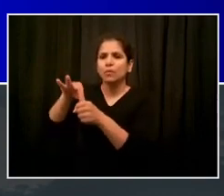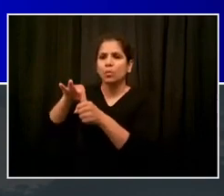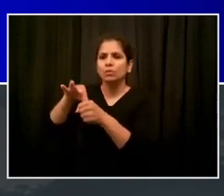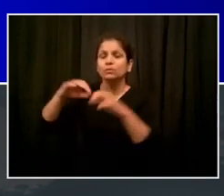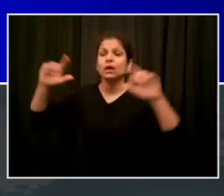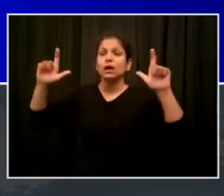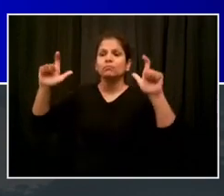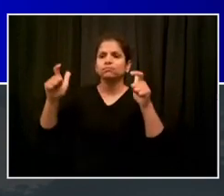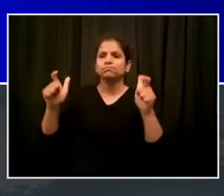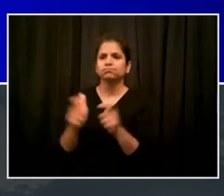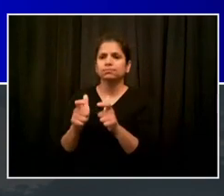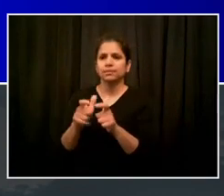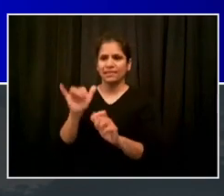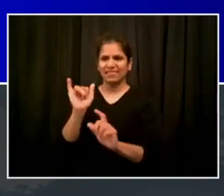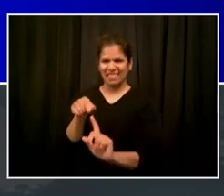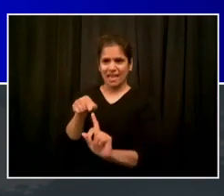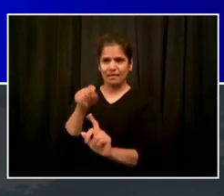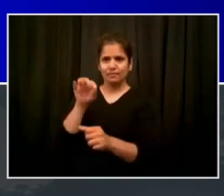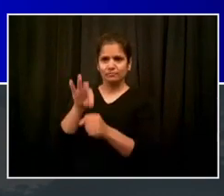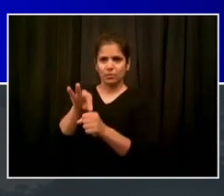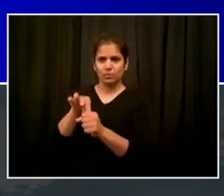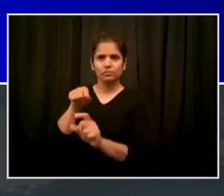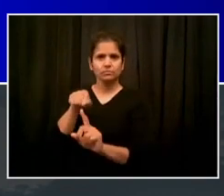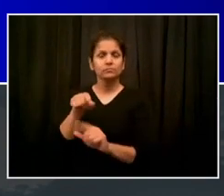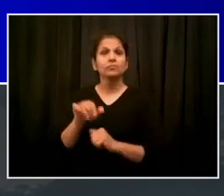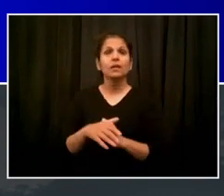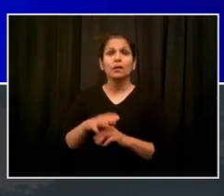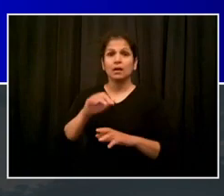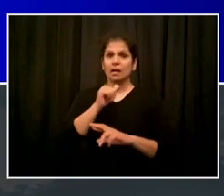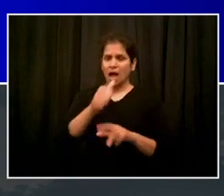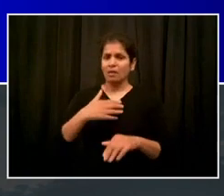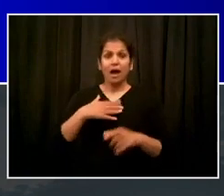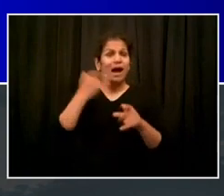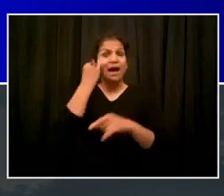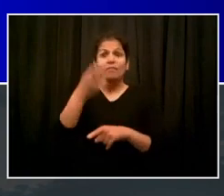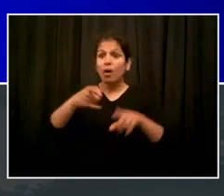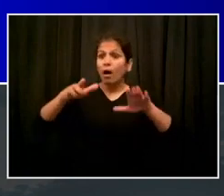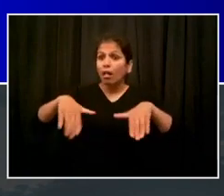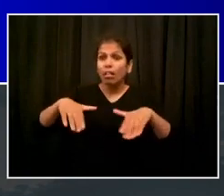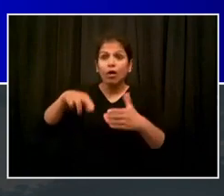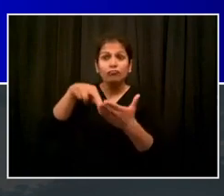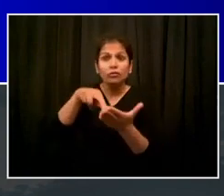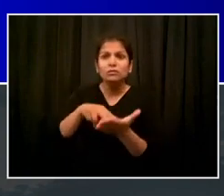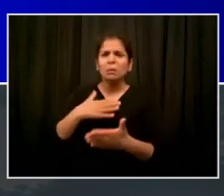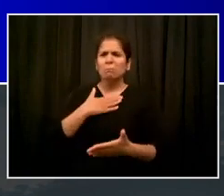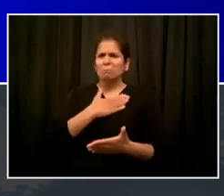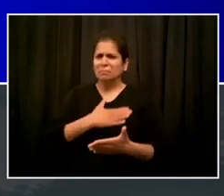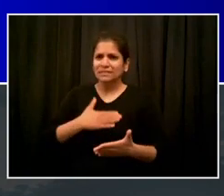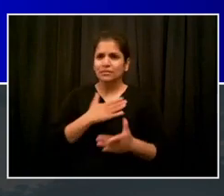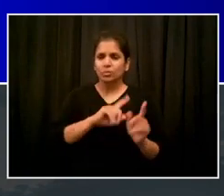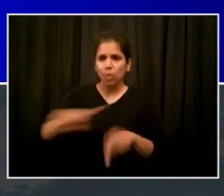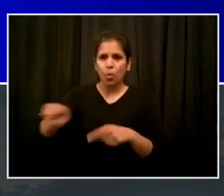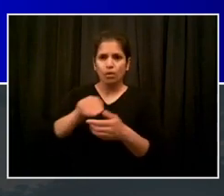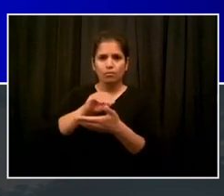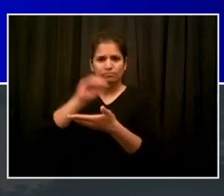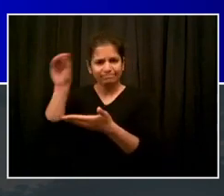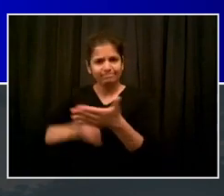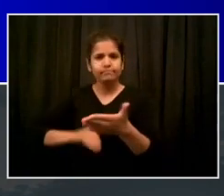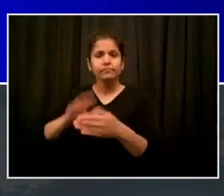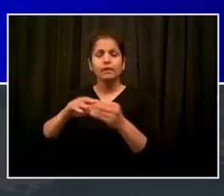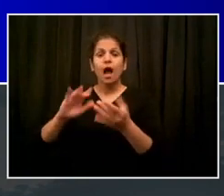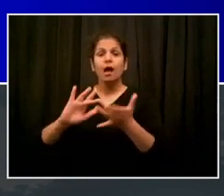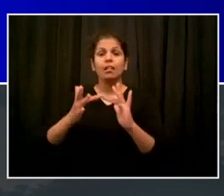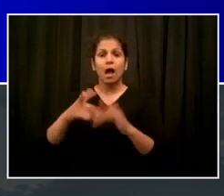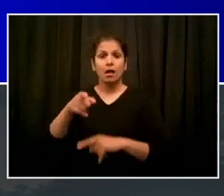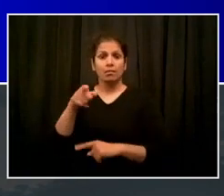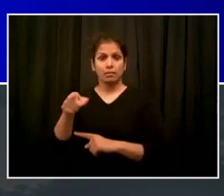So it's not too late. This is a reminder to everyone, if you don't happen to be registered to vote and you want to vote in that primary election in the month of June, it is not